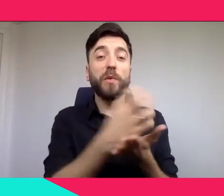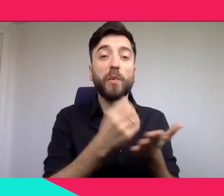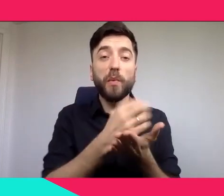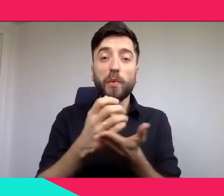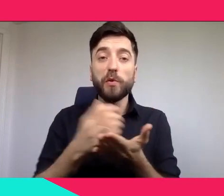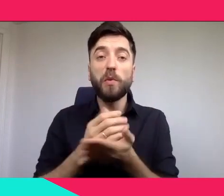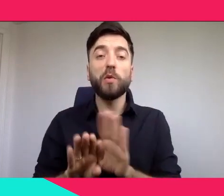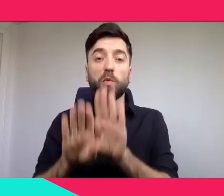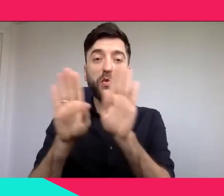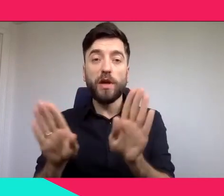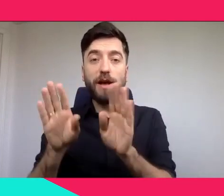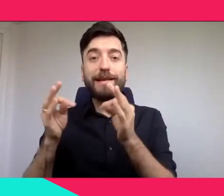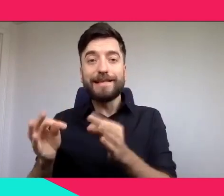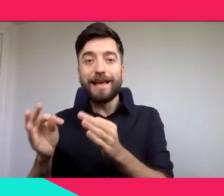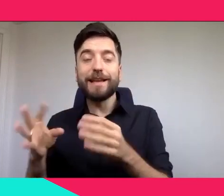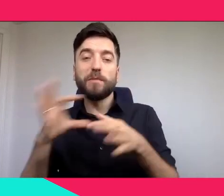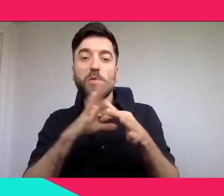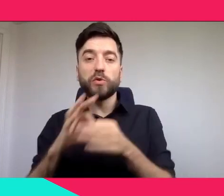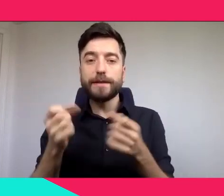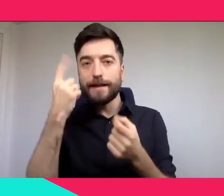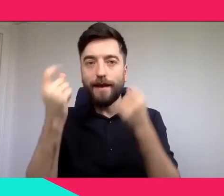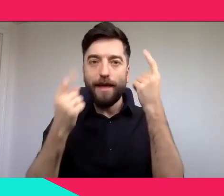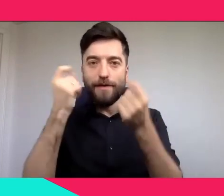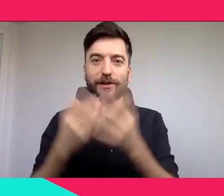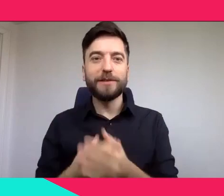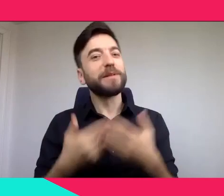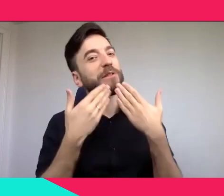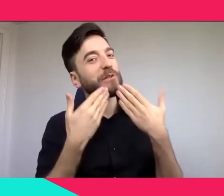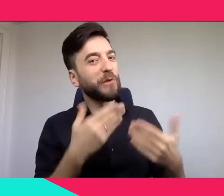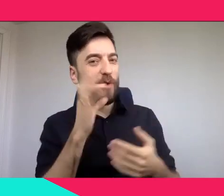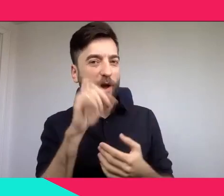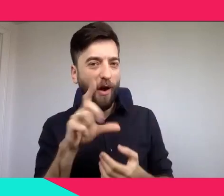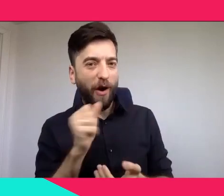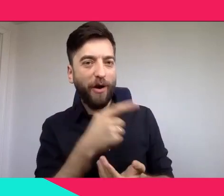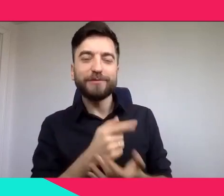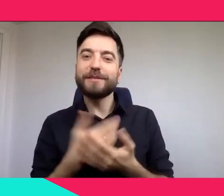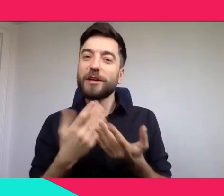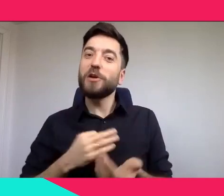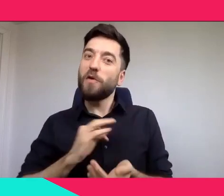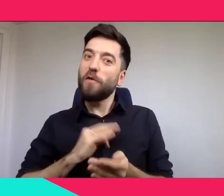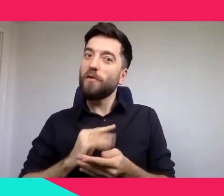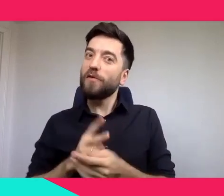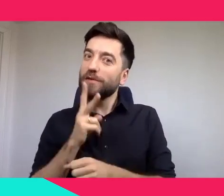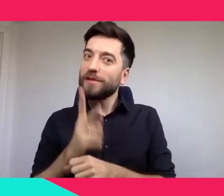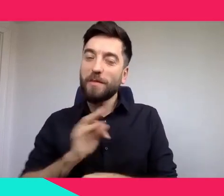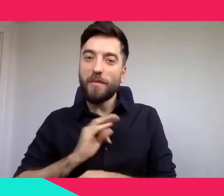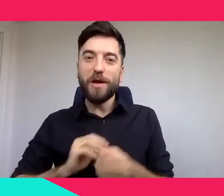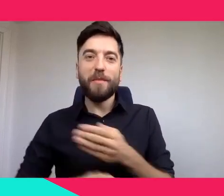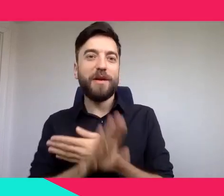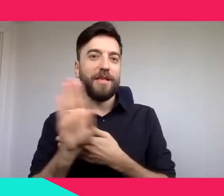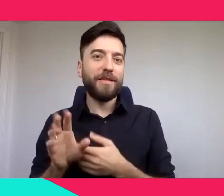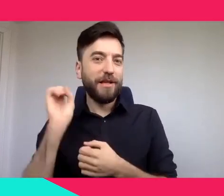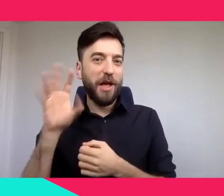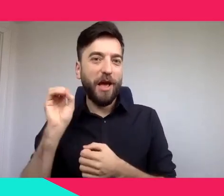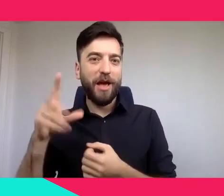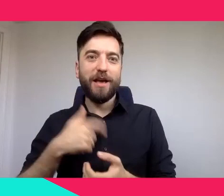this wonderful introduction. And I'm very, very happy to take part in this. I love the title of your